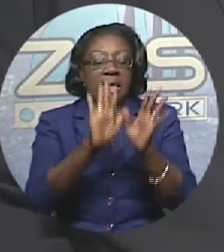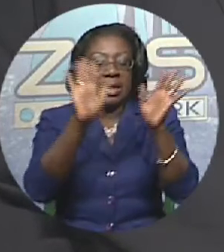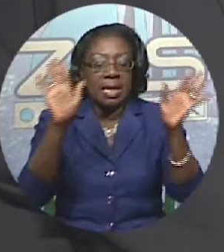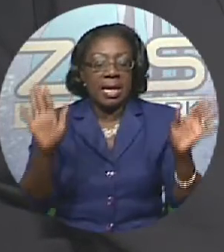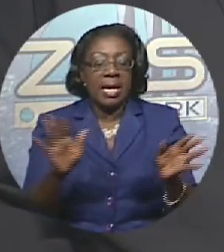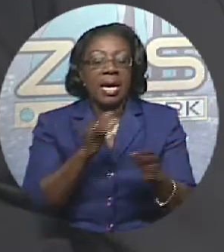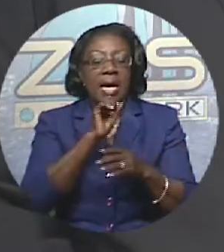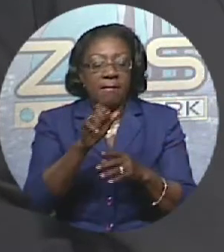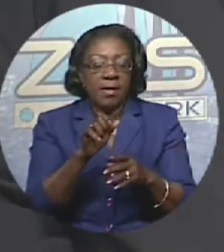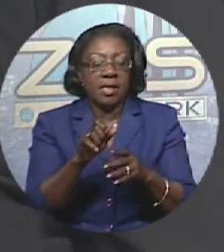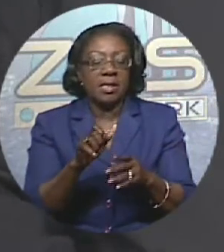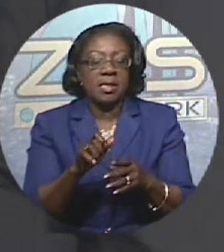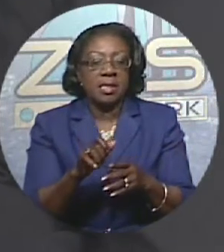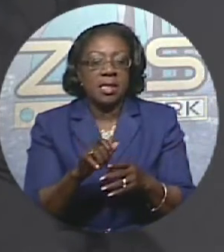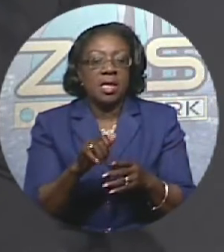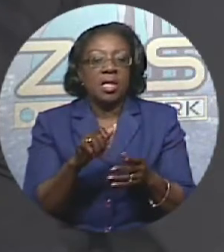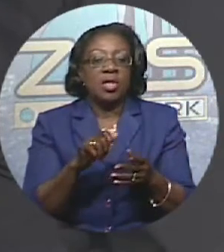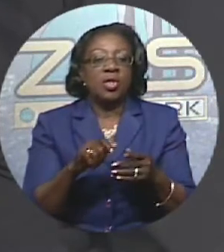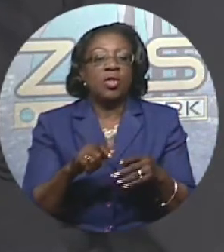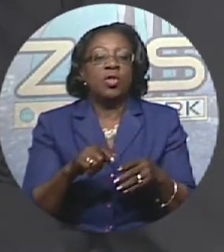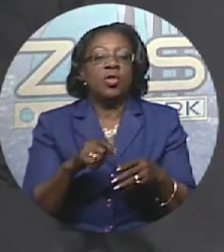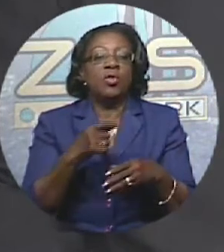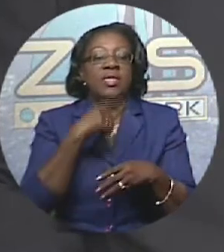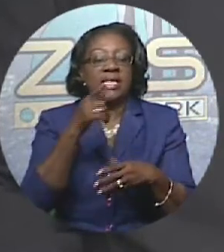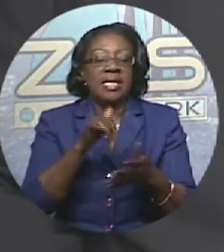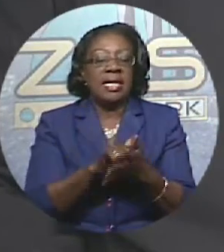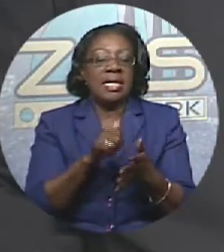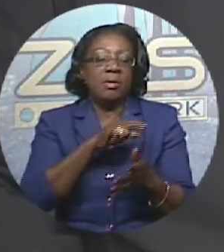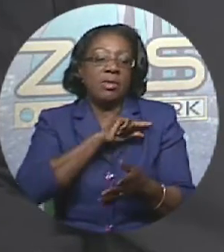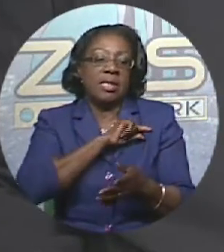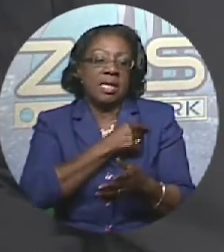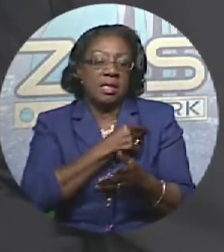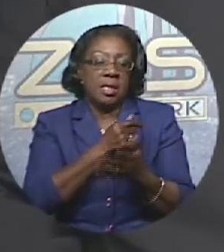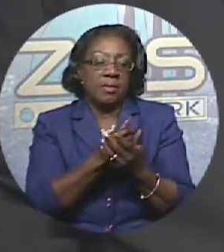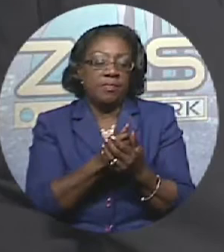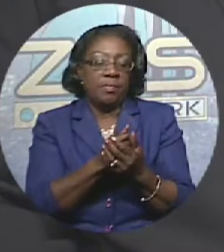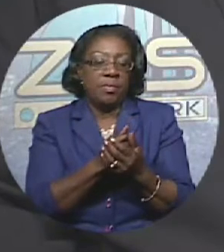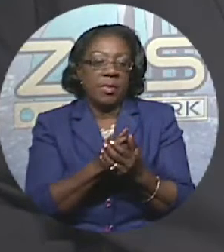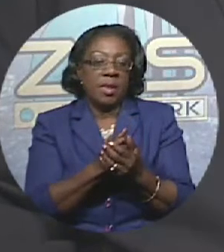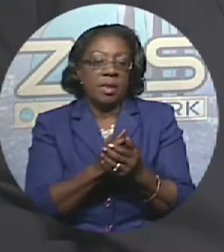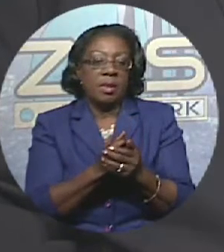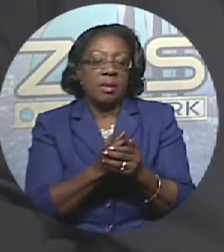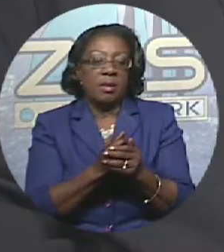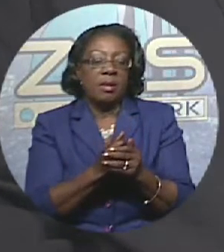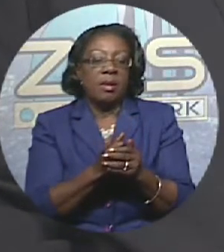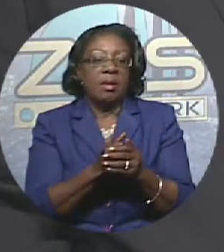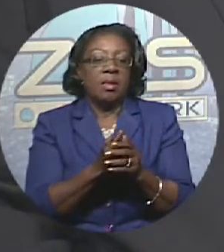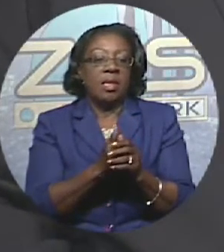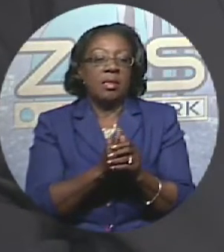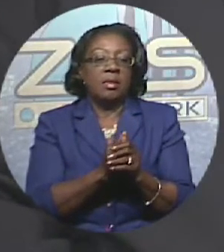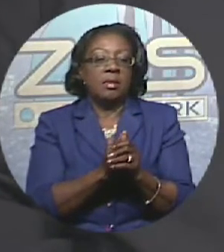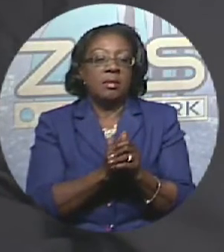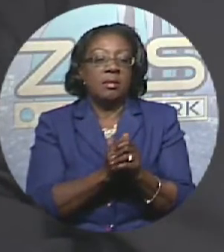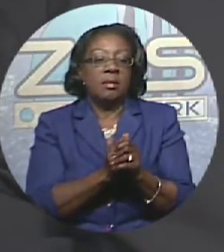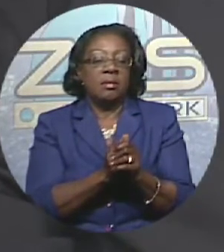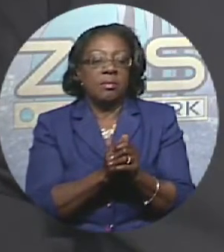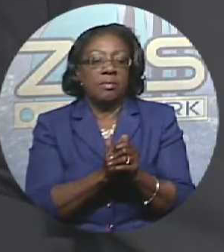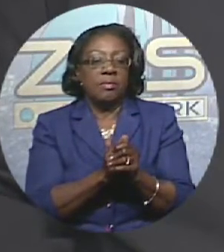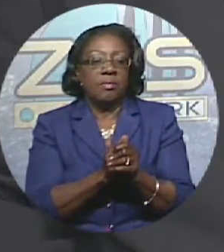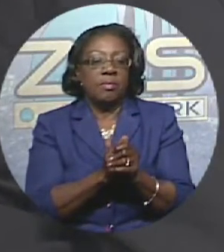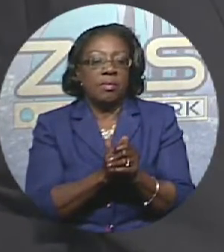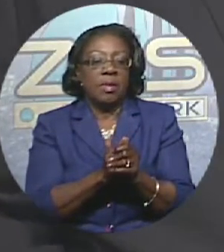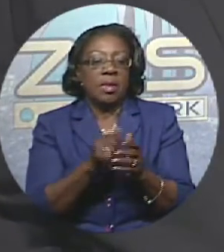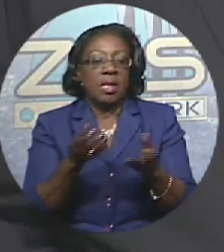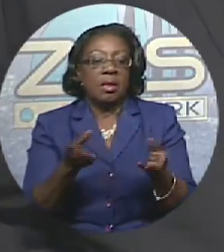the identification can at best be described as recognition based on a fleeting glance or a fleeing glance